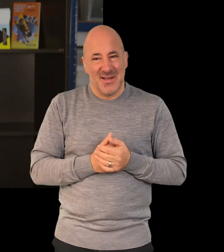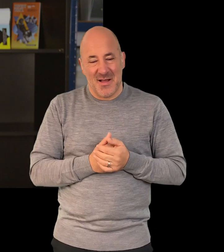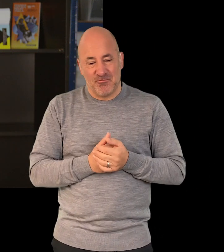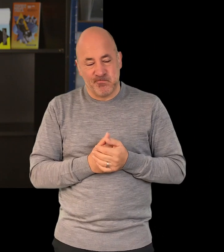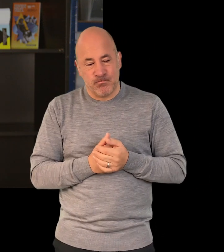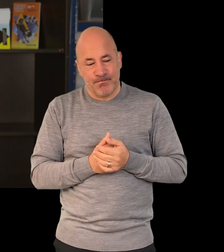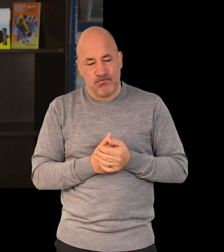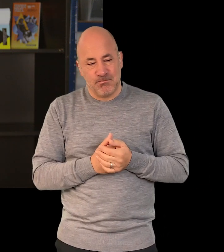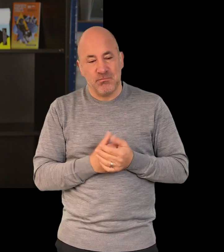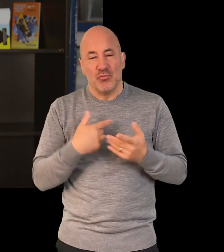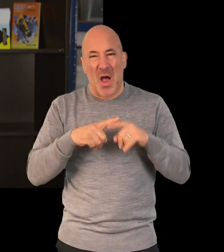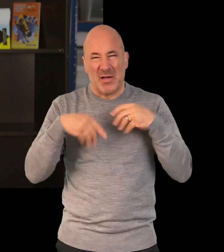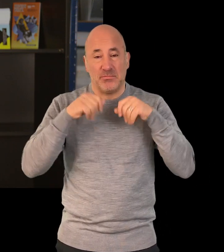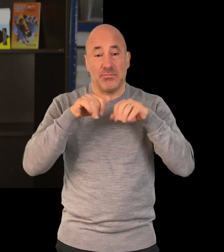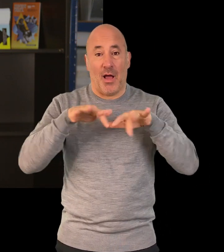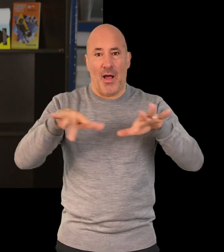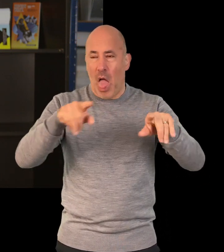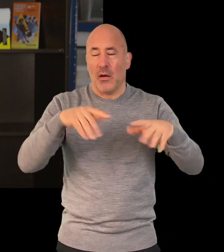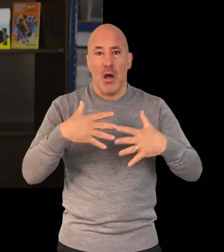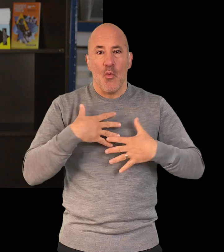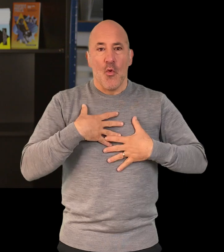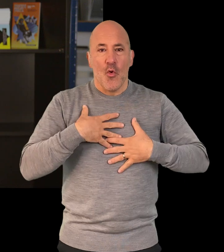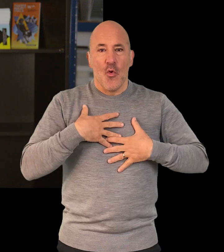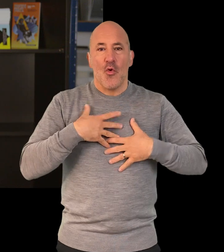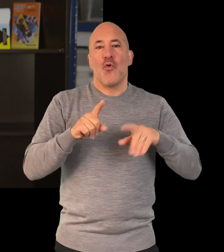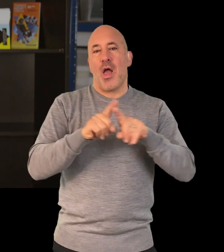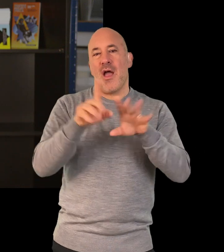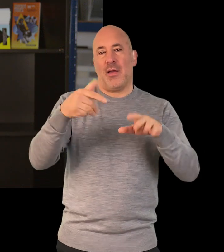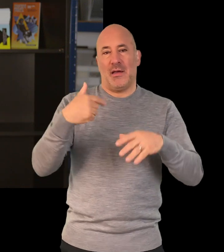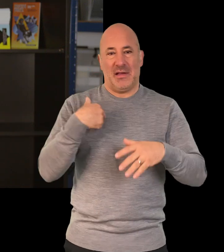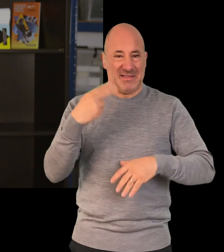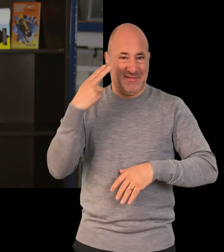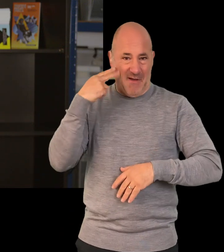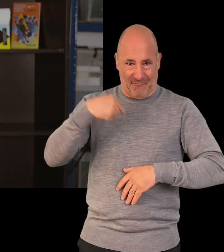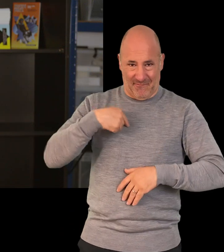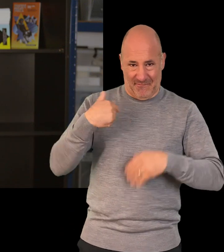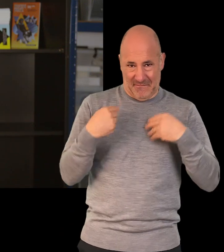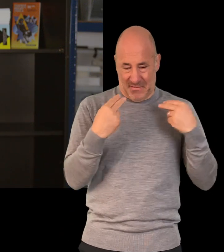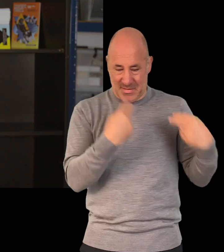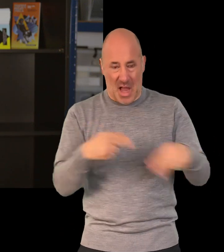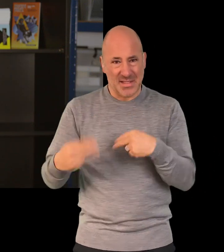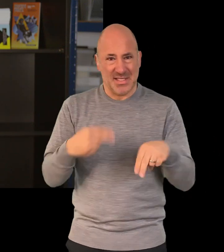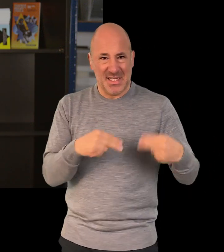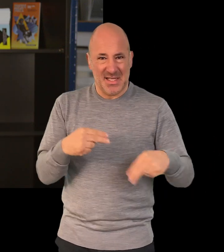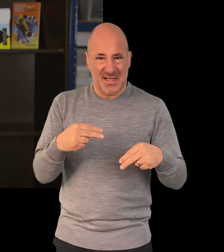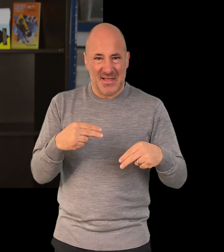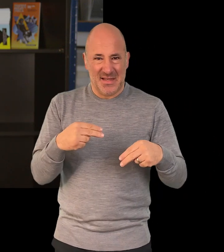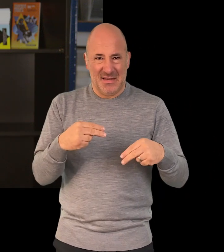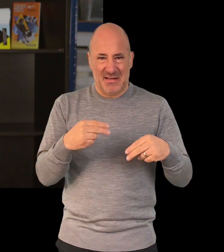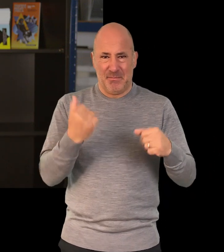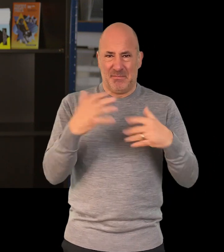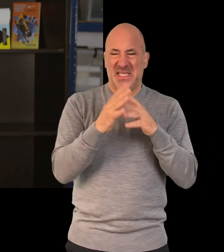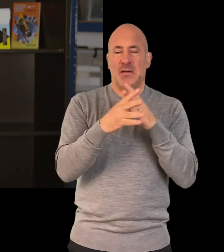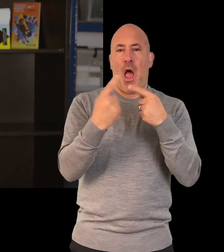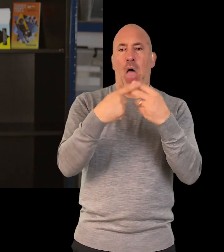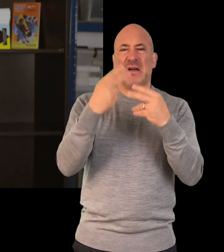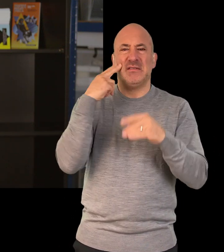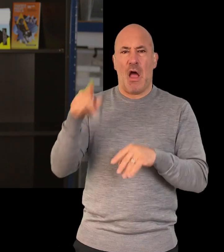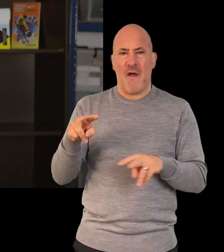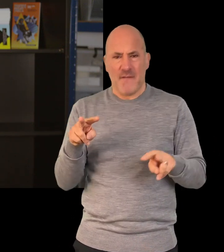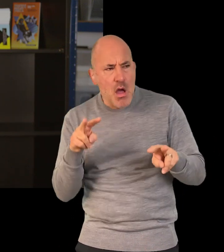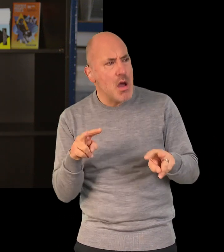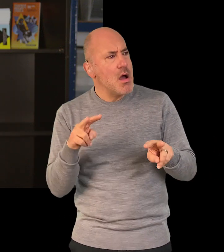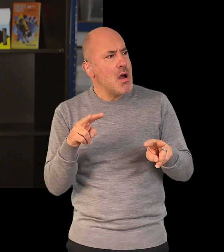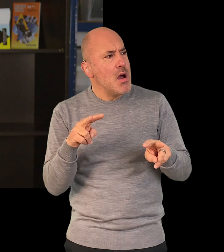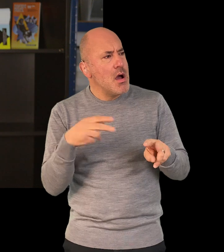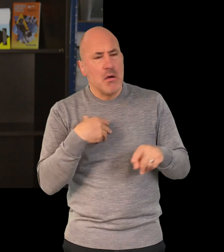inspiring others. So when it comes to dancing as a deaf person, other deaf people are then like,